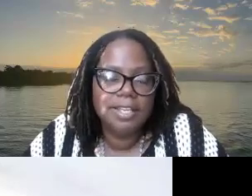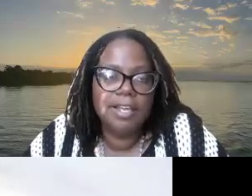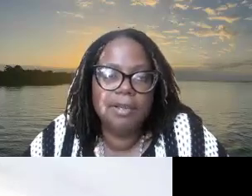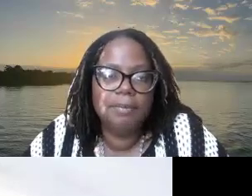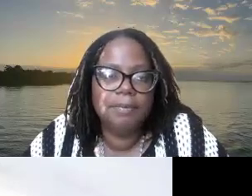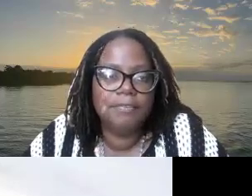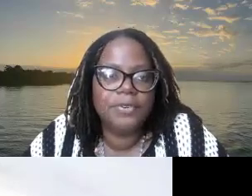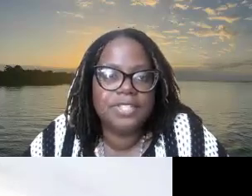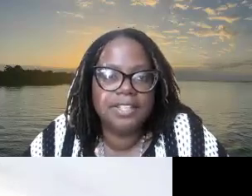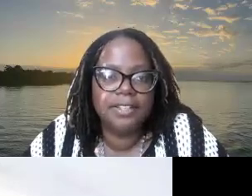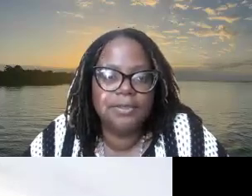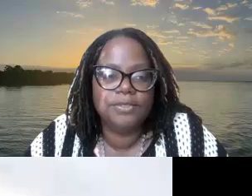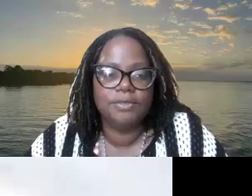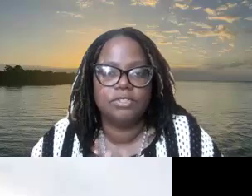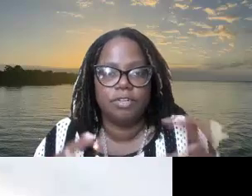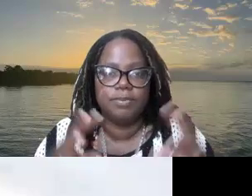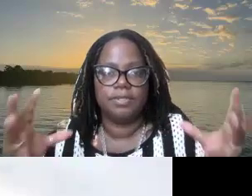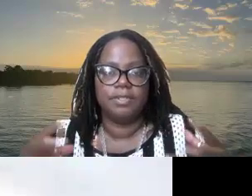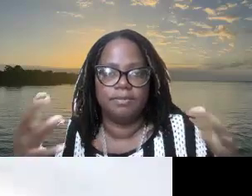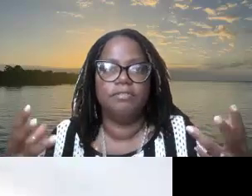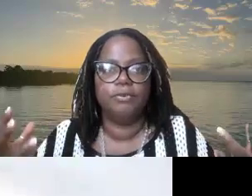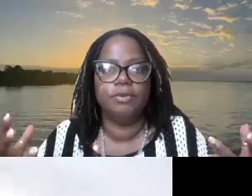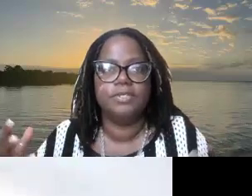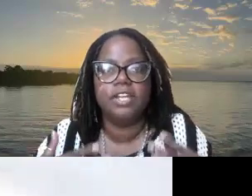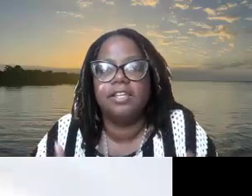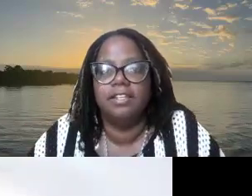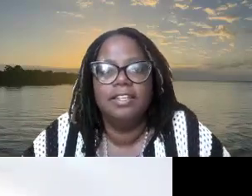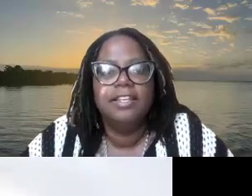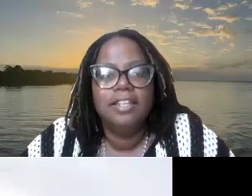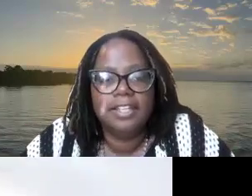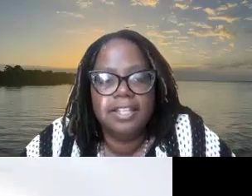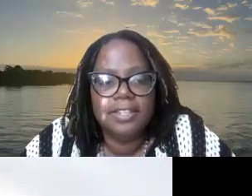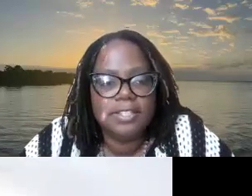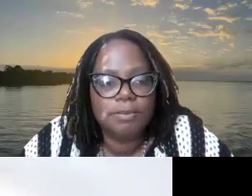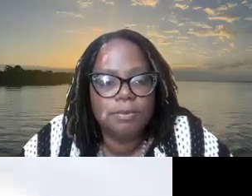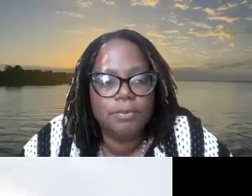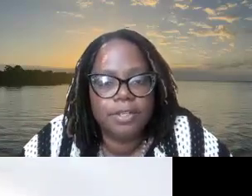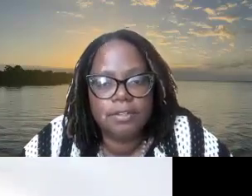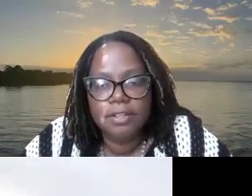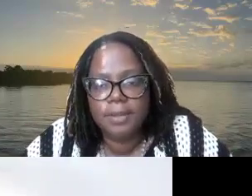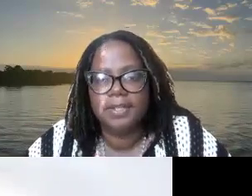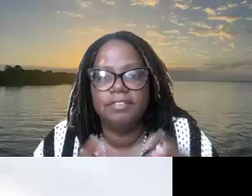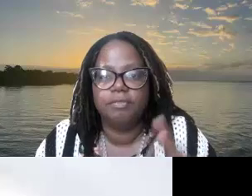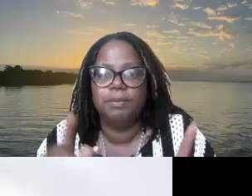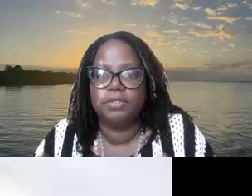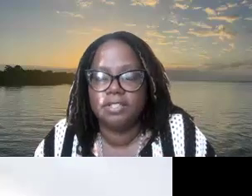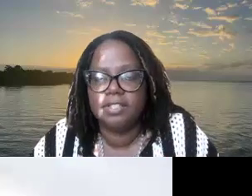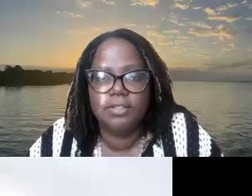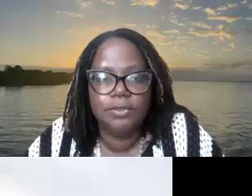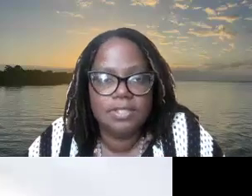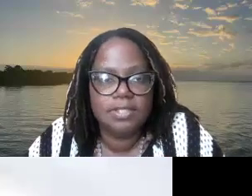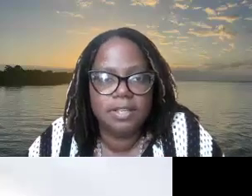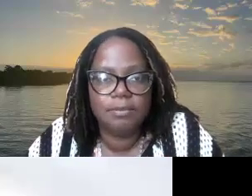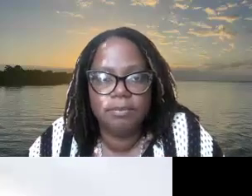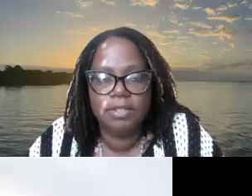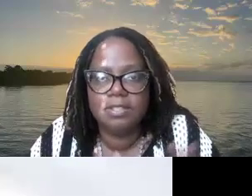responses. But first, I'd like you to do this trauma-informed check-in. And again, this is a moment where I would love it if people checked